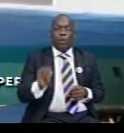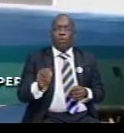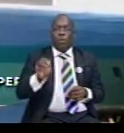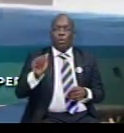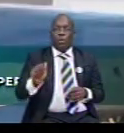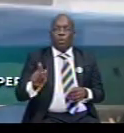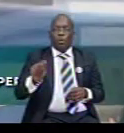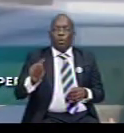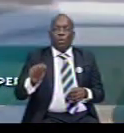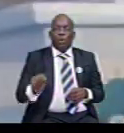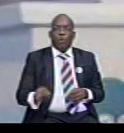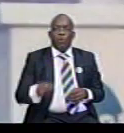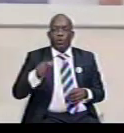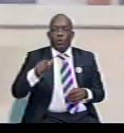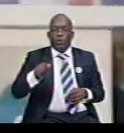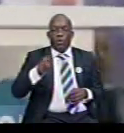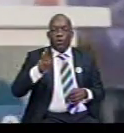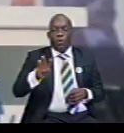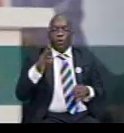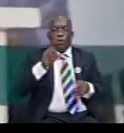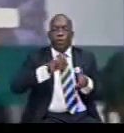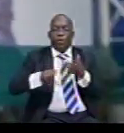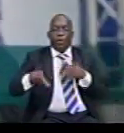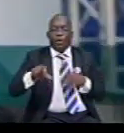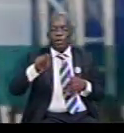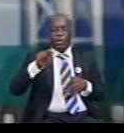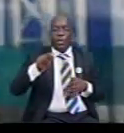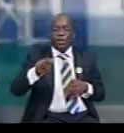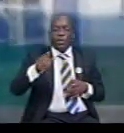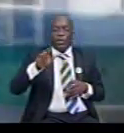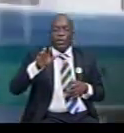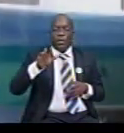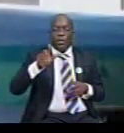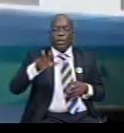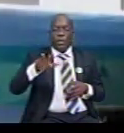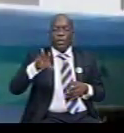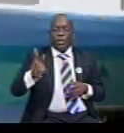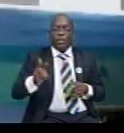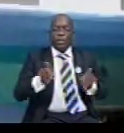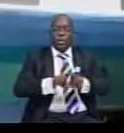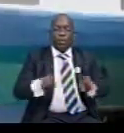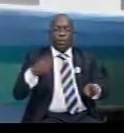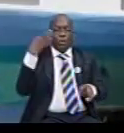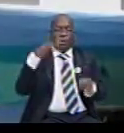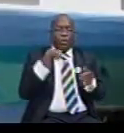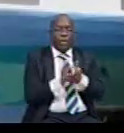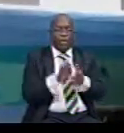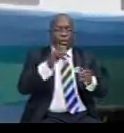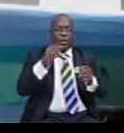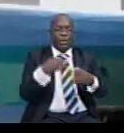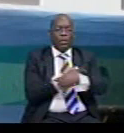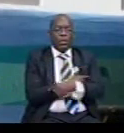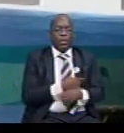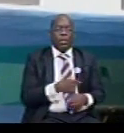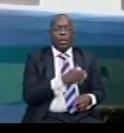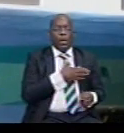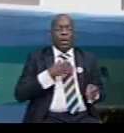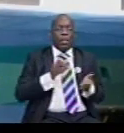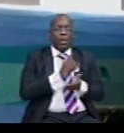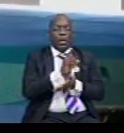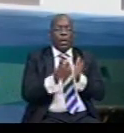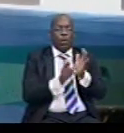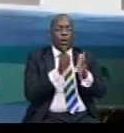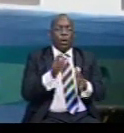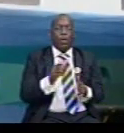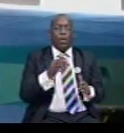24, reading from verse 36. But of that day and hour knoweth no man.